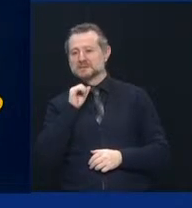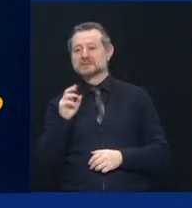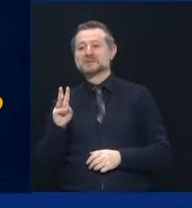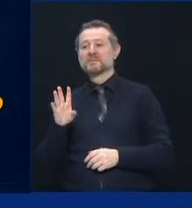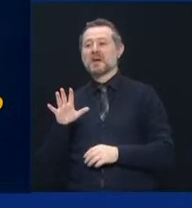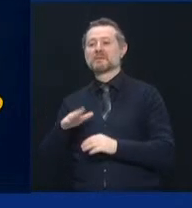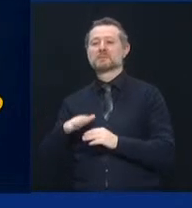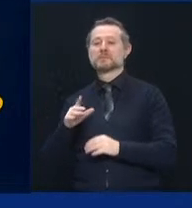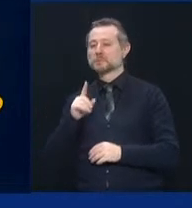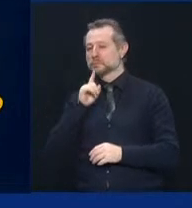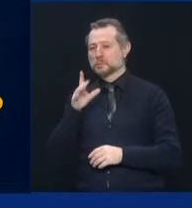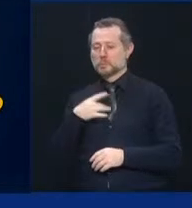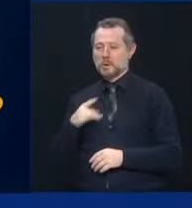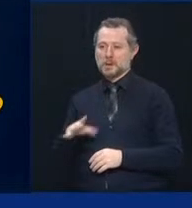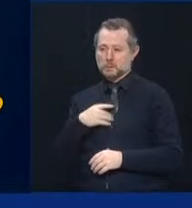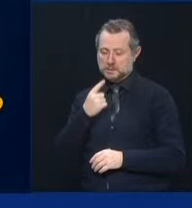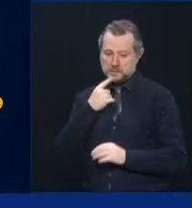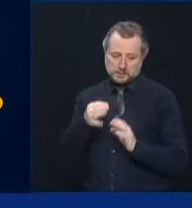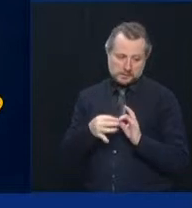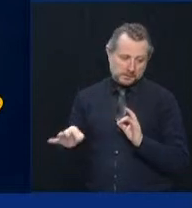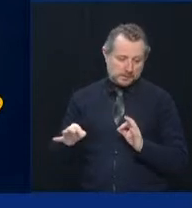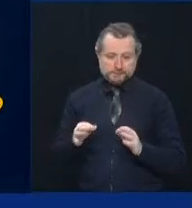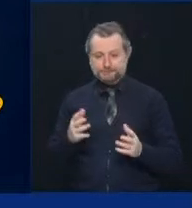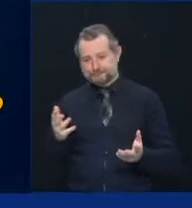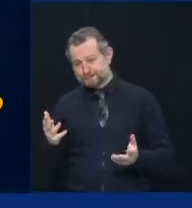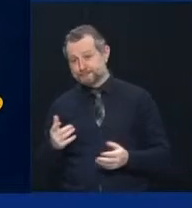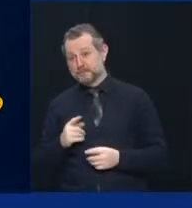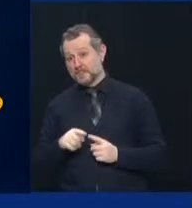plus. I am 63.